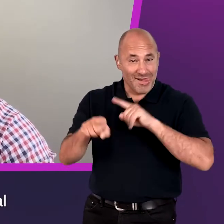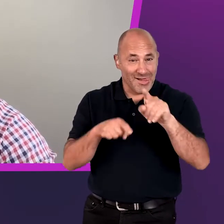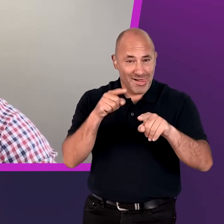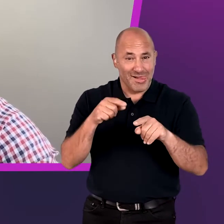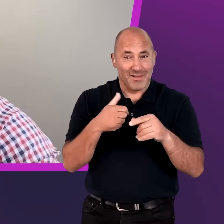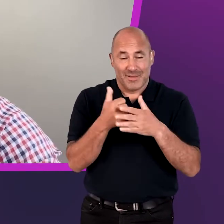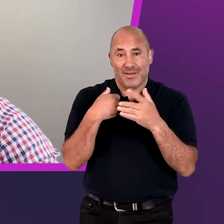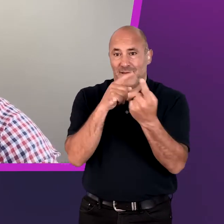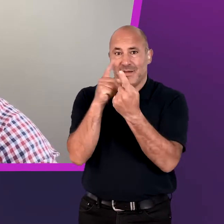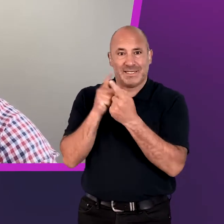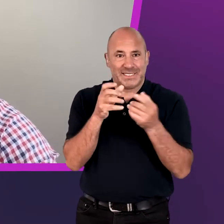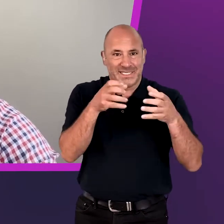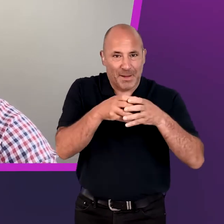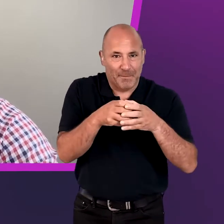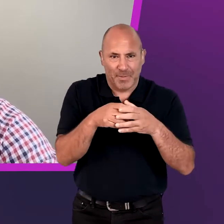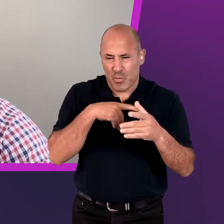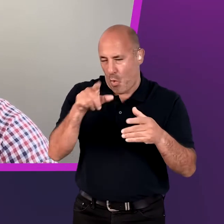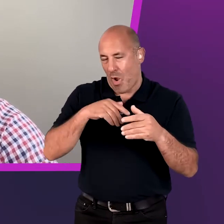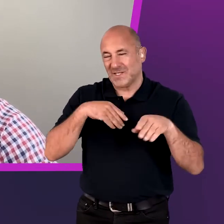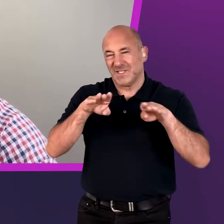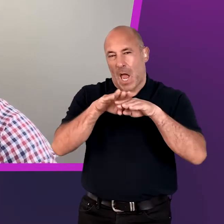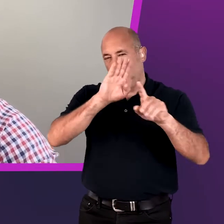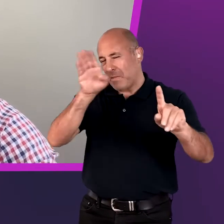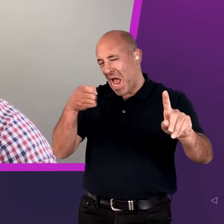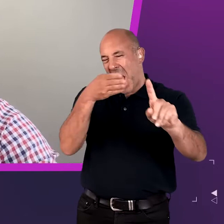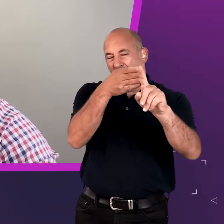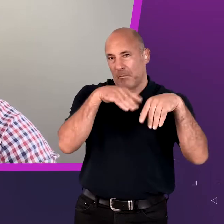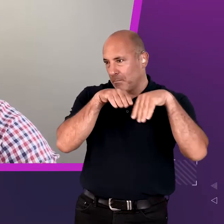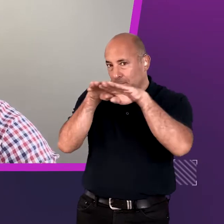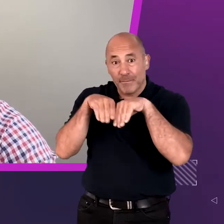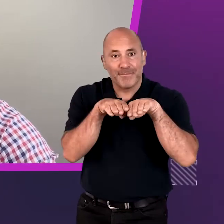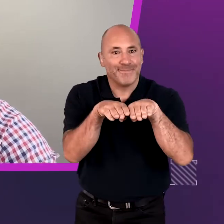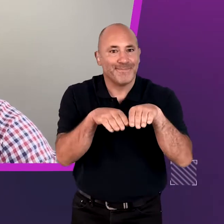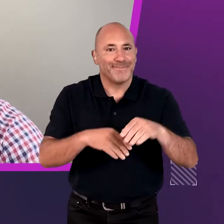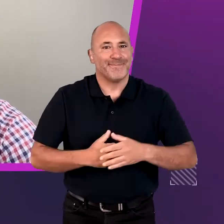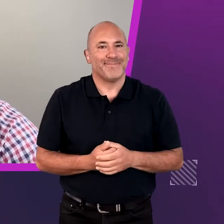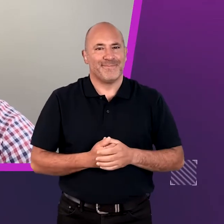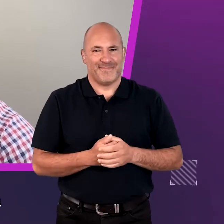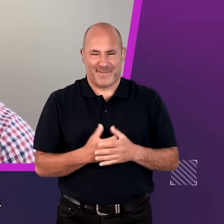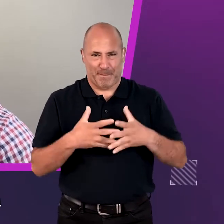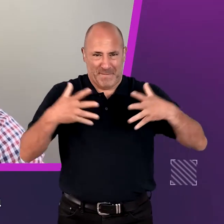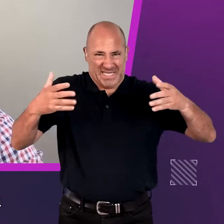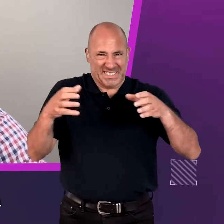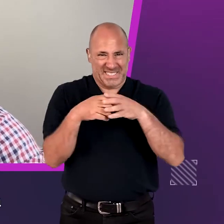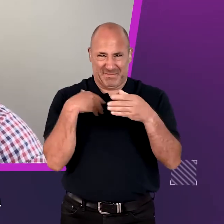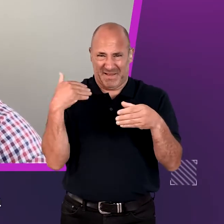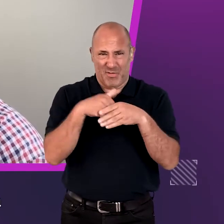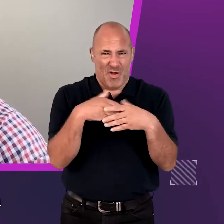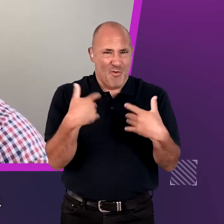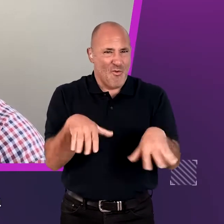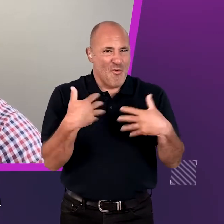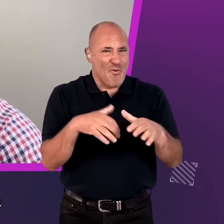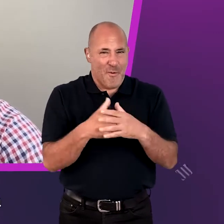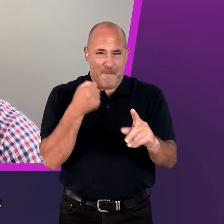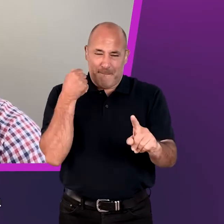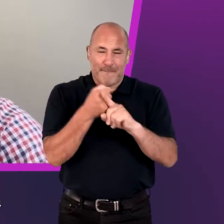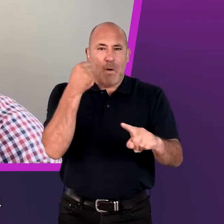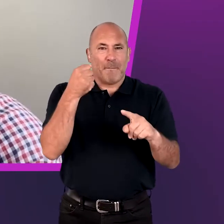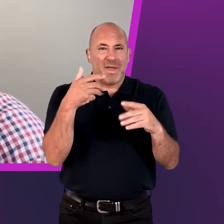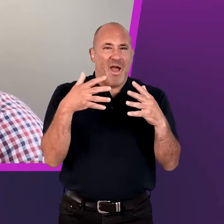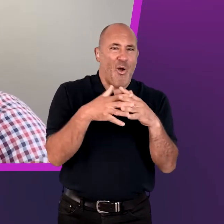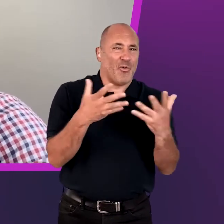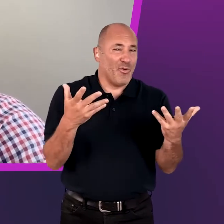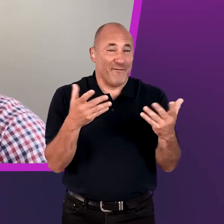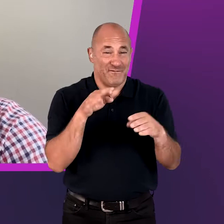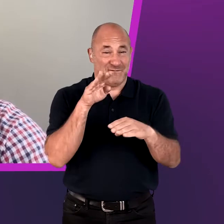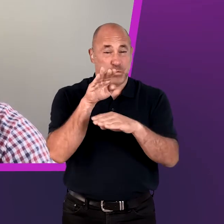in normal circumstances to meet the team and ensure we are working towards the same goal. It's great to be part of a massive team that will have a